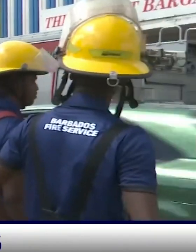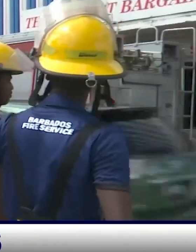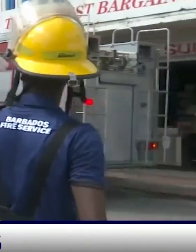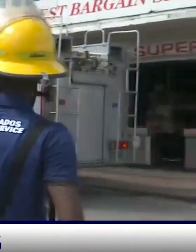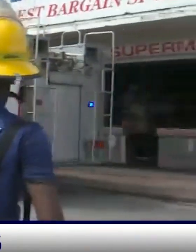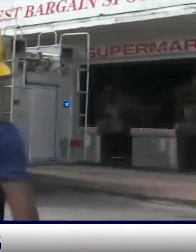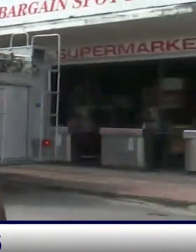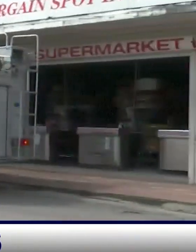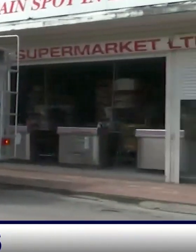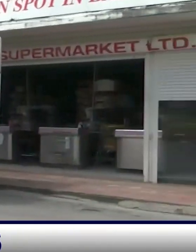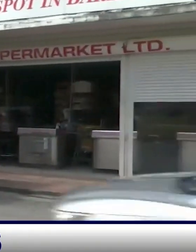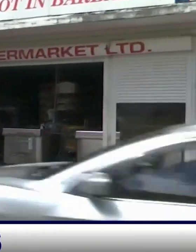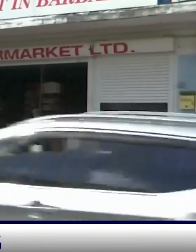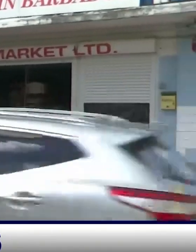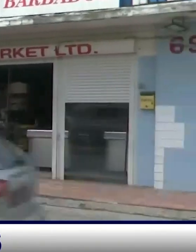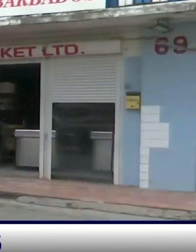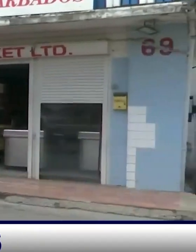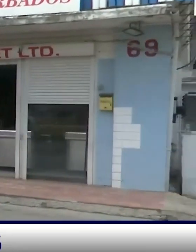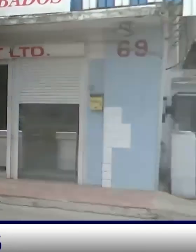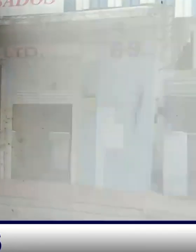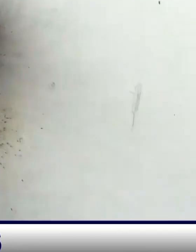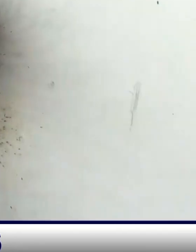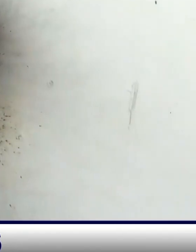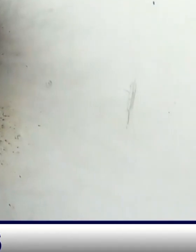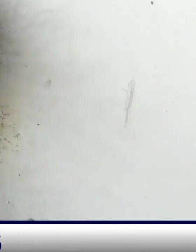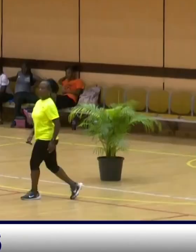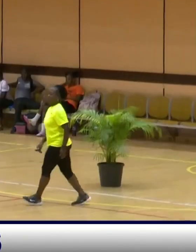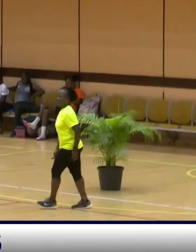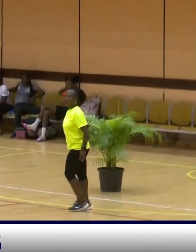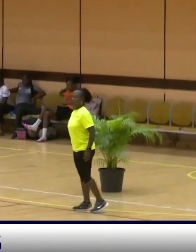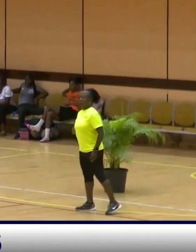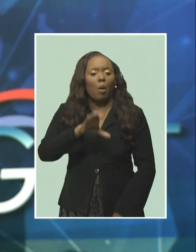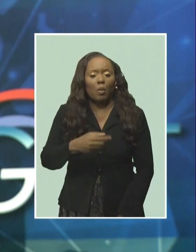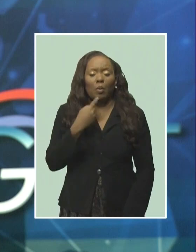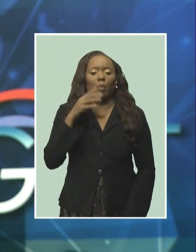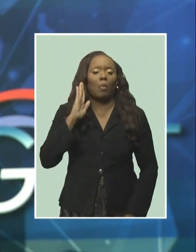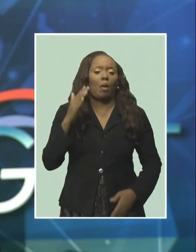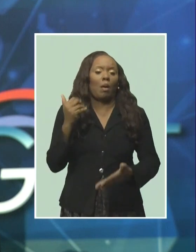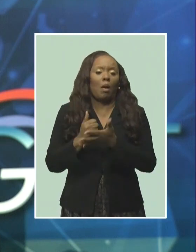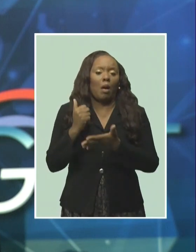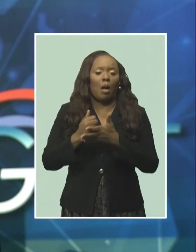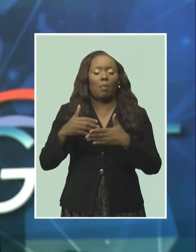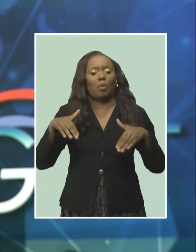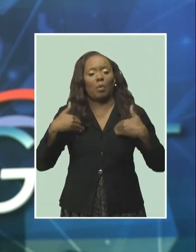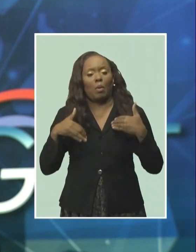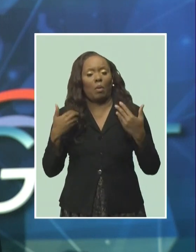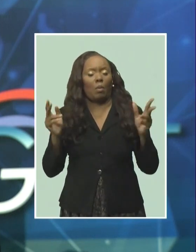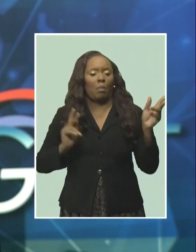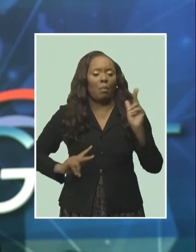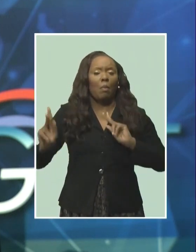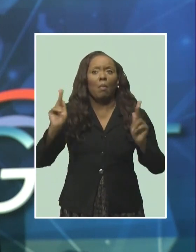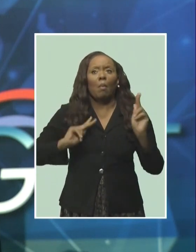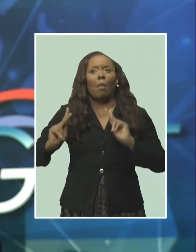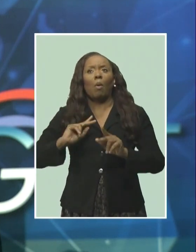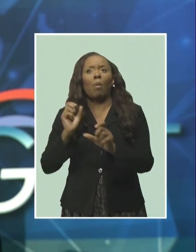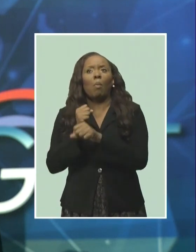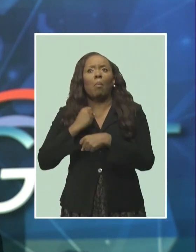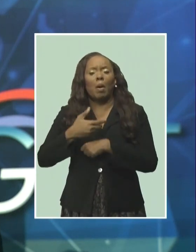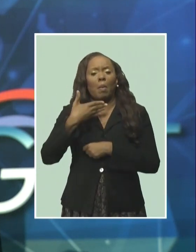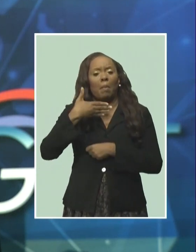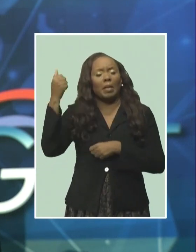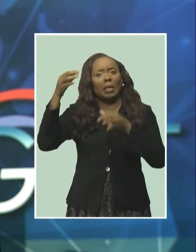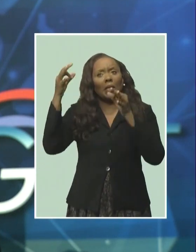Christmas demand. An electrical fire at Hills supermarket in the city causes the business to close for the day. And